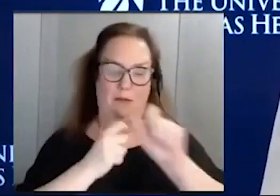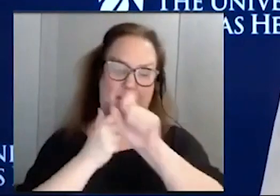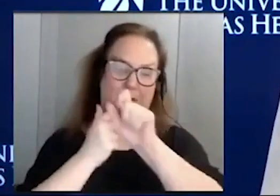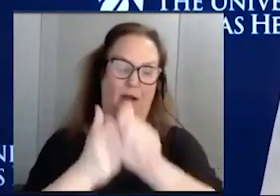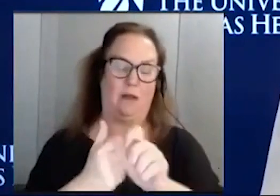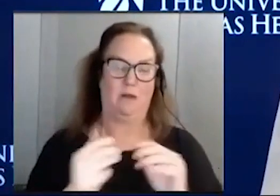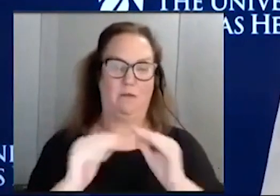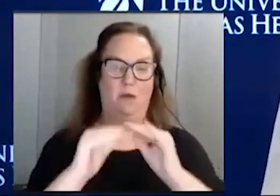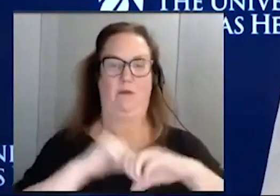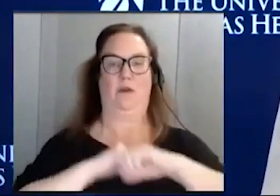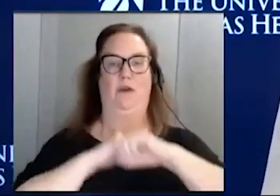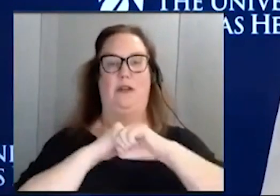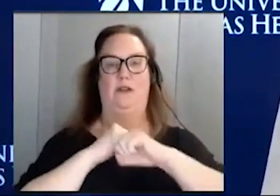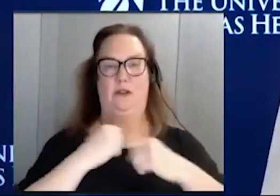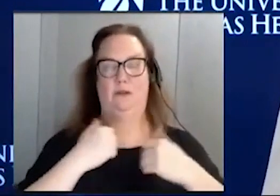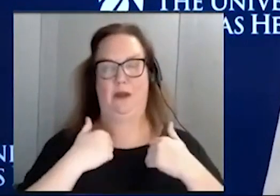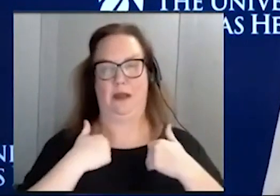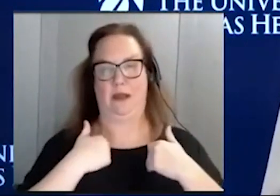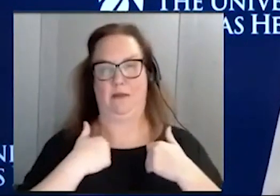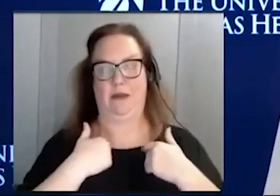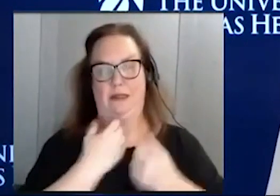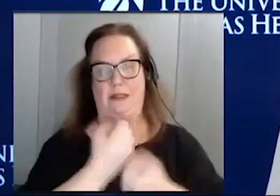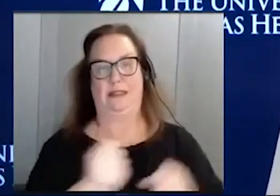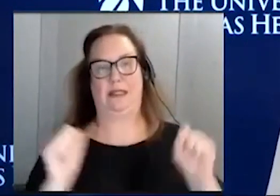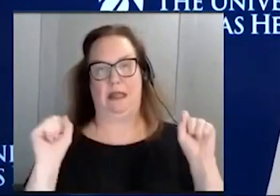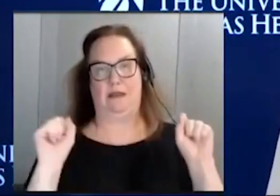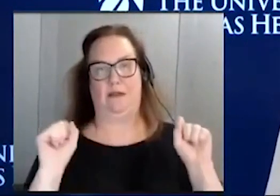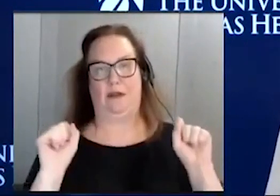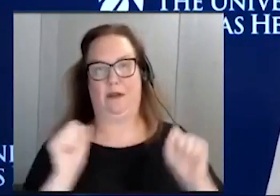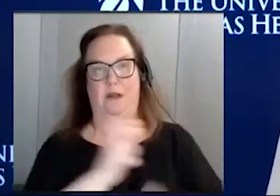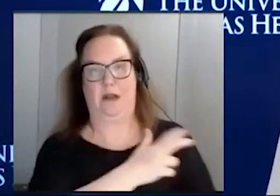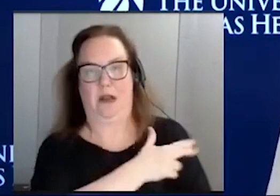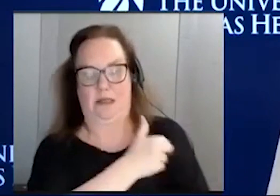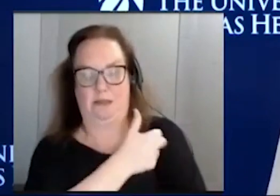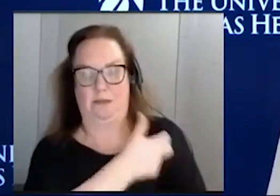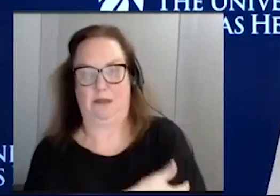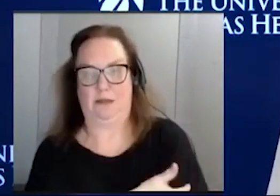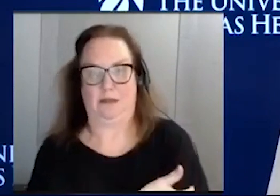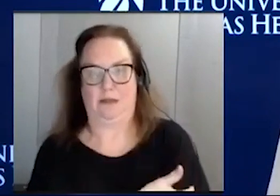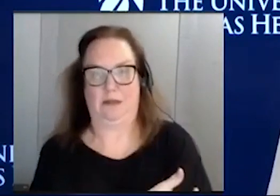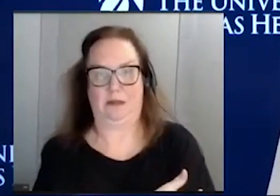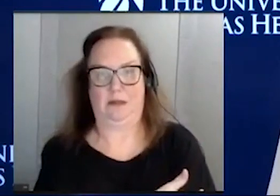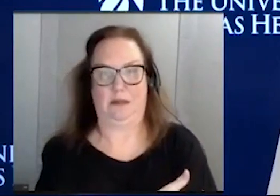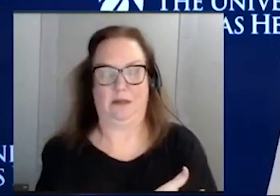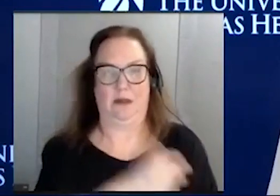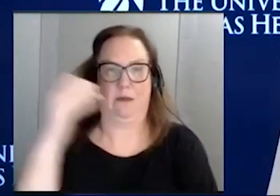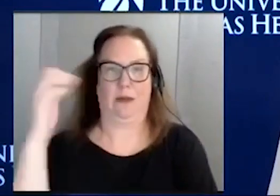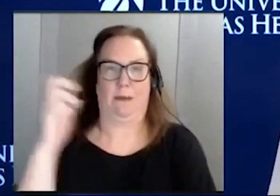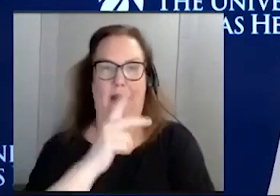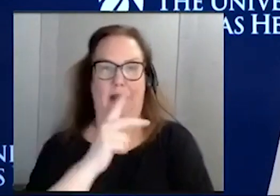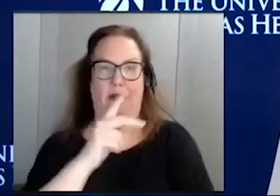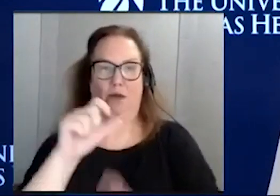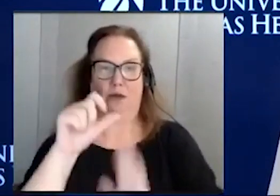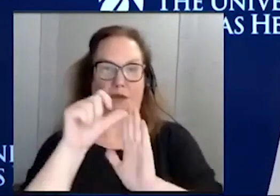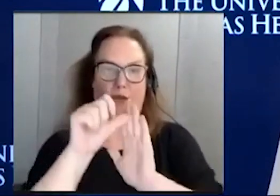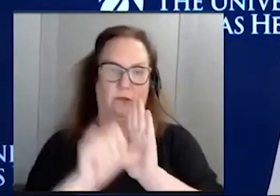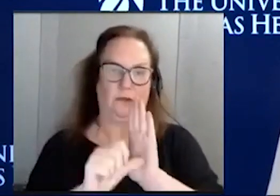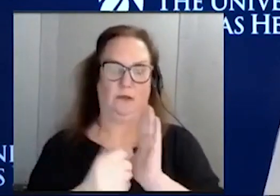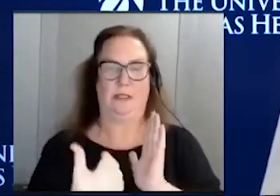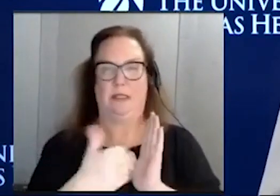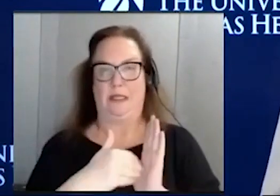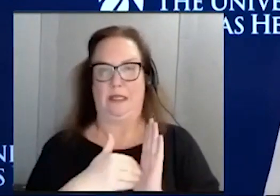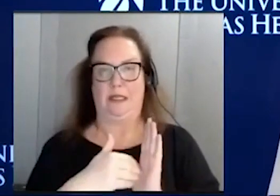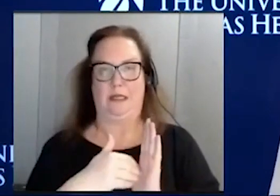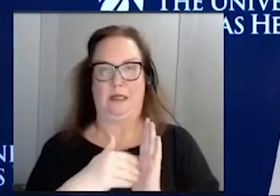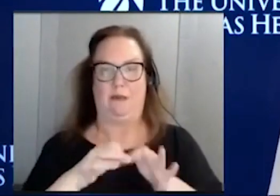we have, the safer we'll be, and the safer your hospitals will be. And we can get back to doing some of these surgeries in cases we've had to defer.